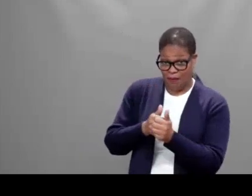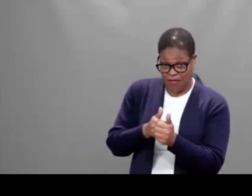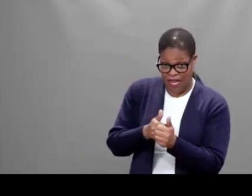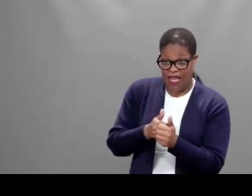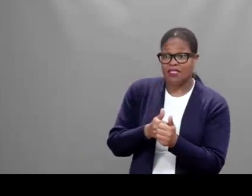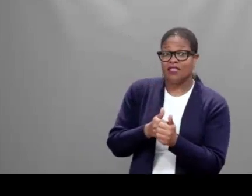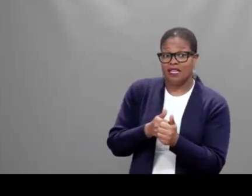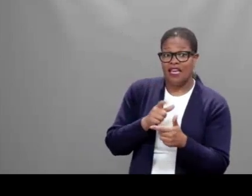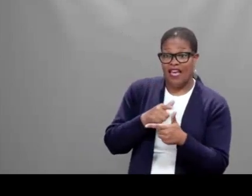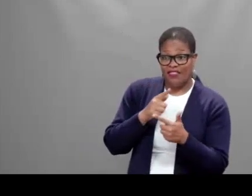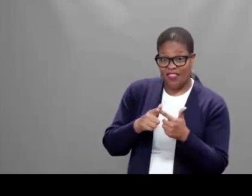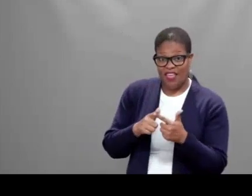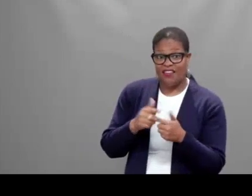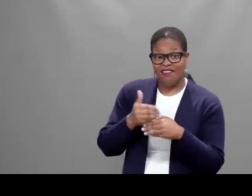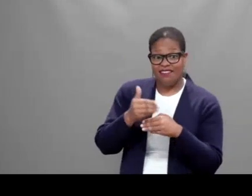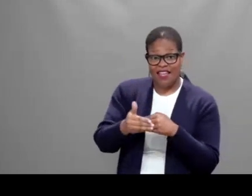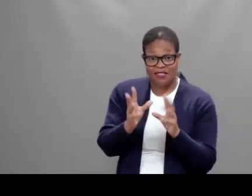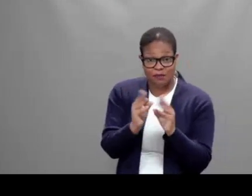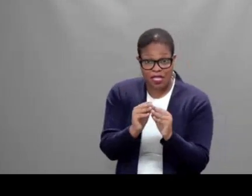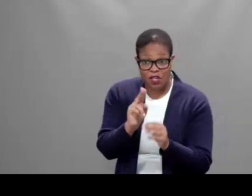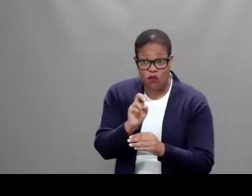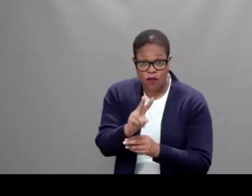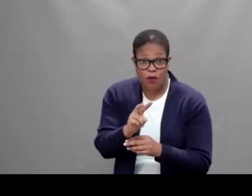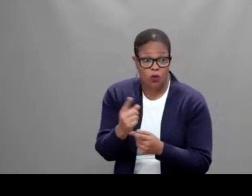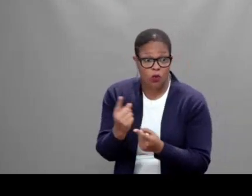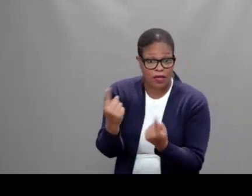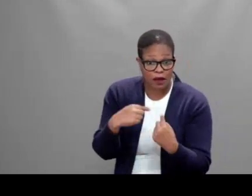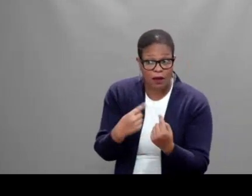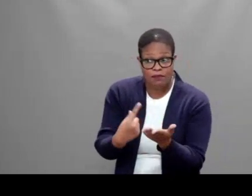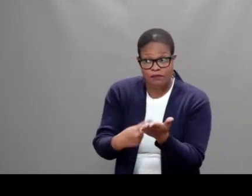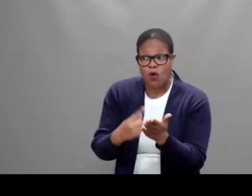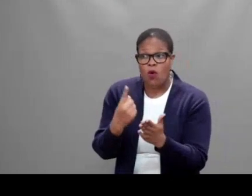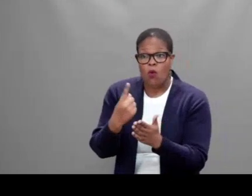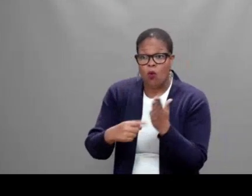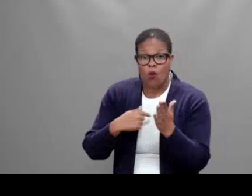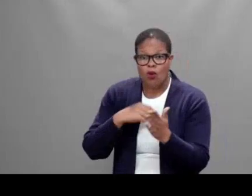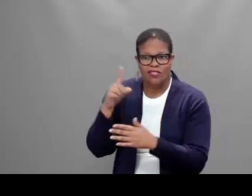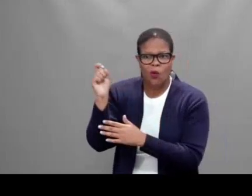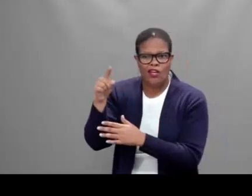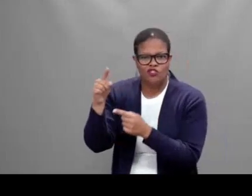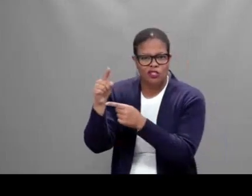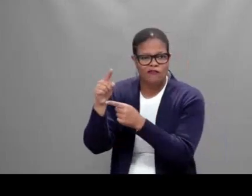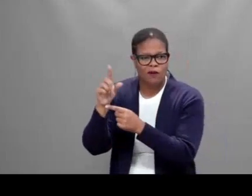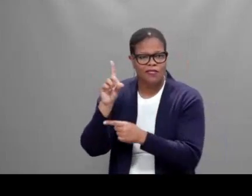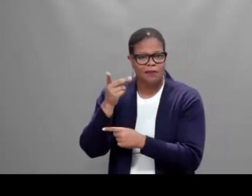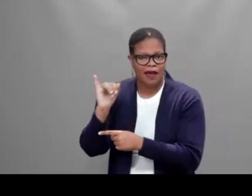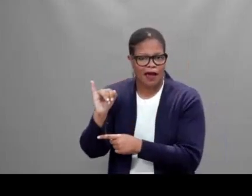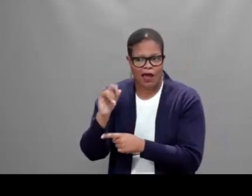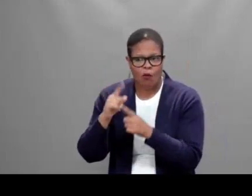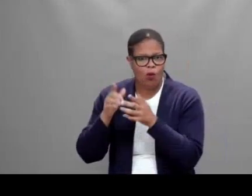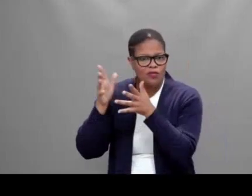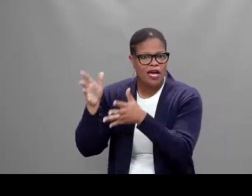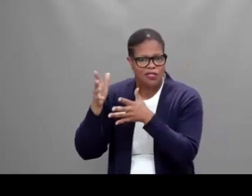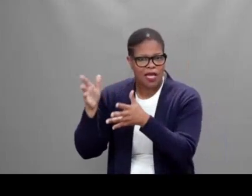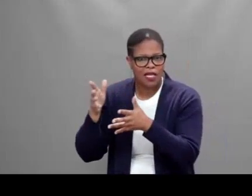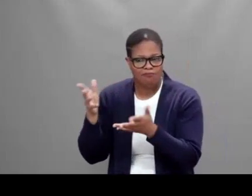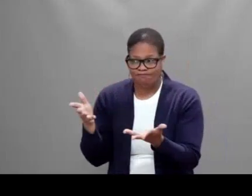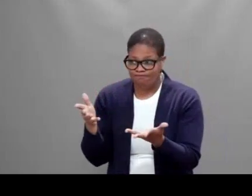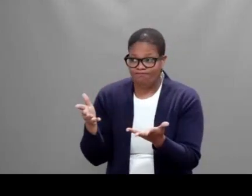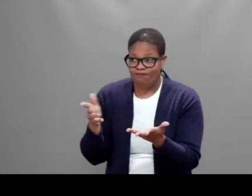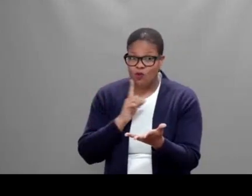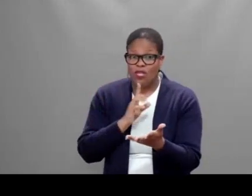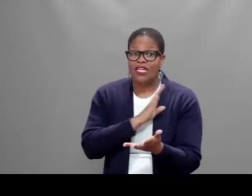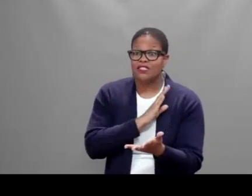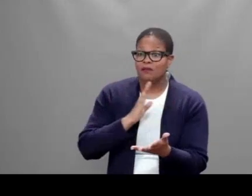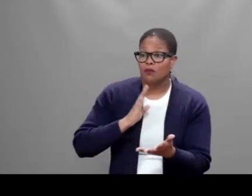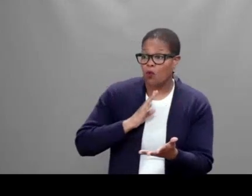you at your November meeting and talk to you about what was outstanding and what additional things they were willing to agree to. So it's